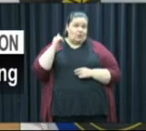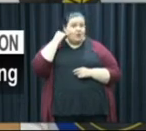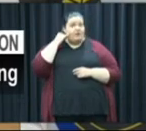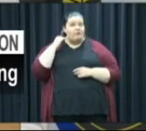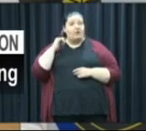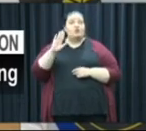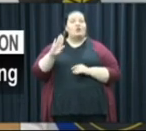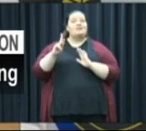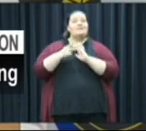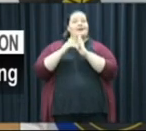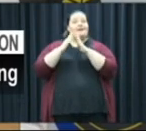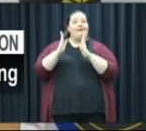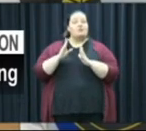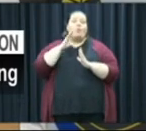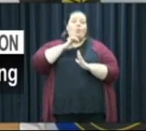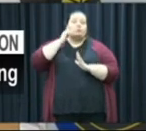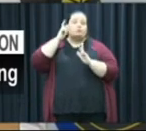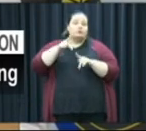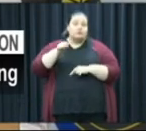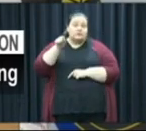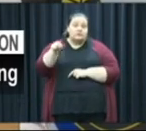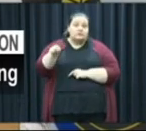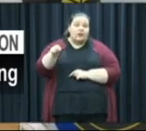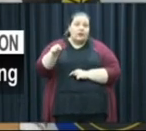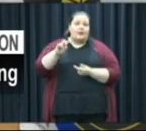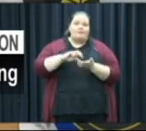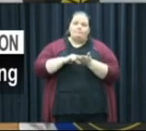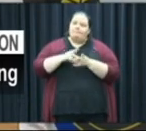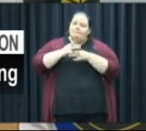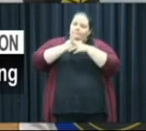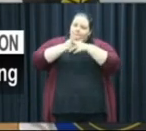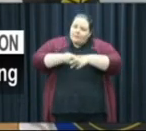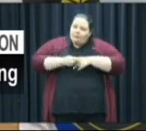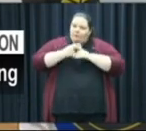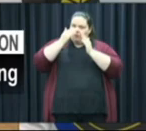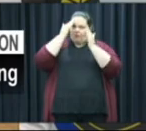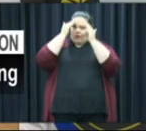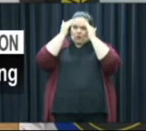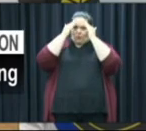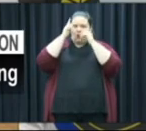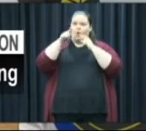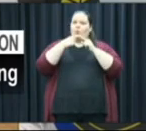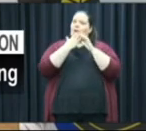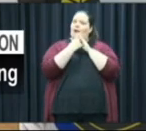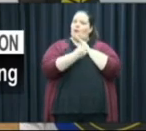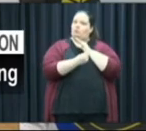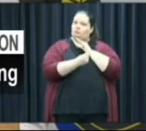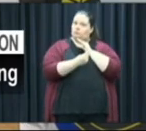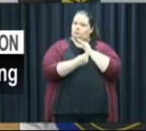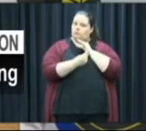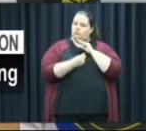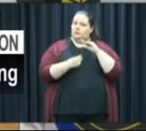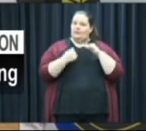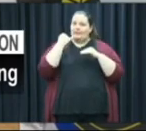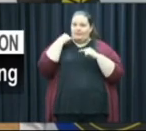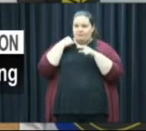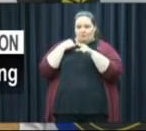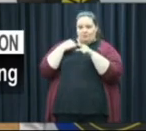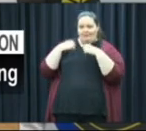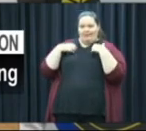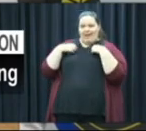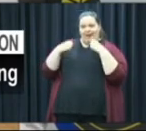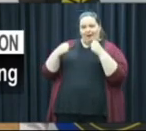elderly, obviously, you need to be very, very conscious of the fact that anybody who has health conditions,